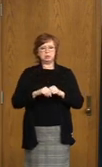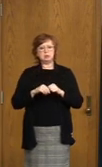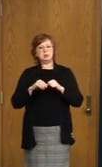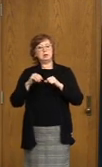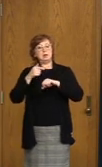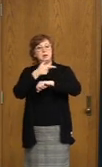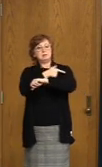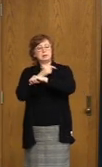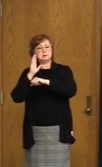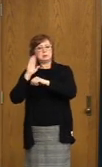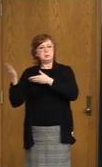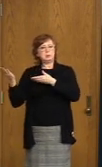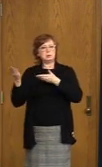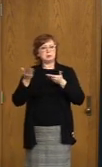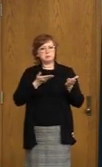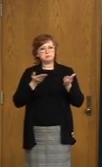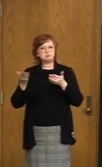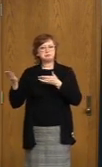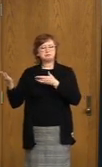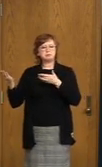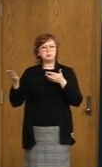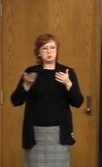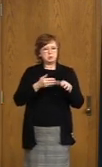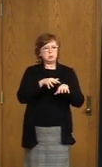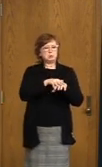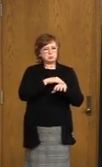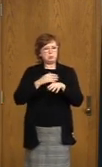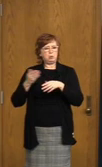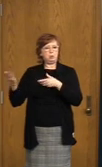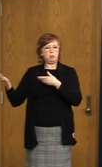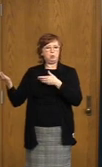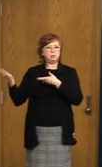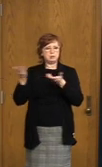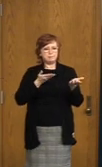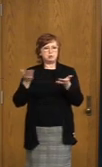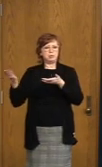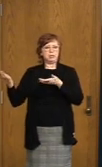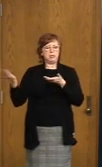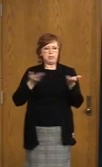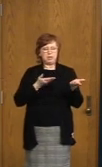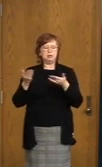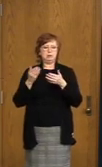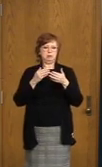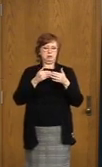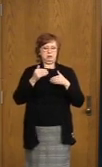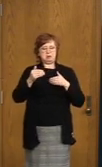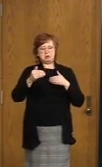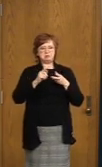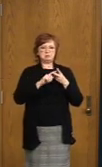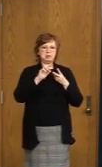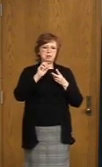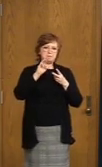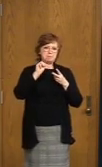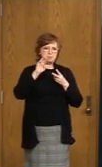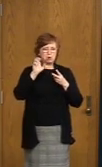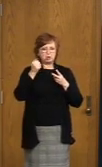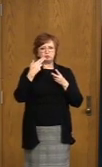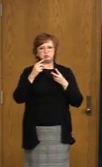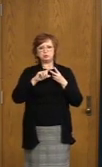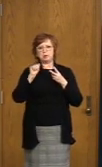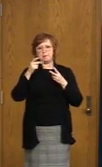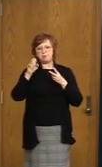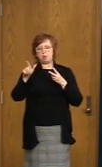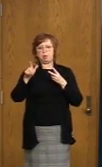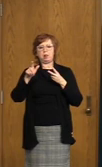and steady for the next few weeks, and it will start picking up March, April, and then we hope to see significant impact in hospitalization and deaths.